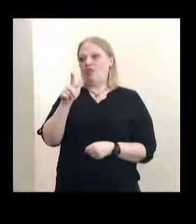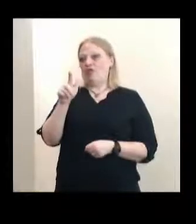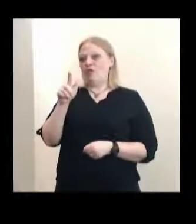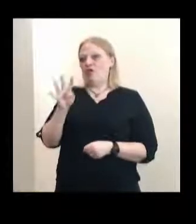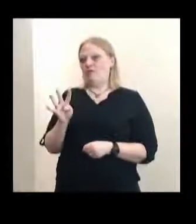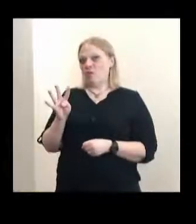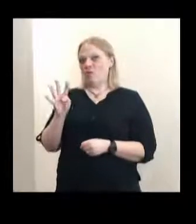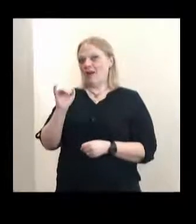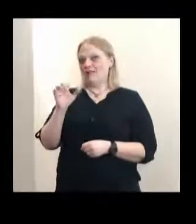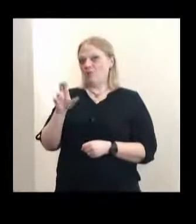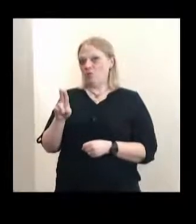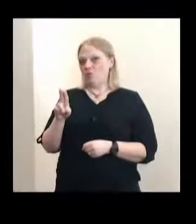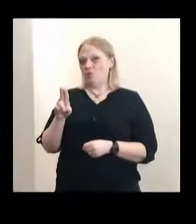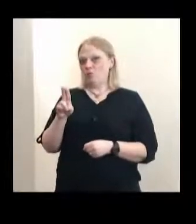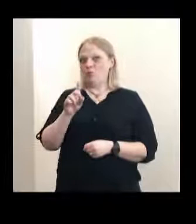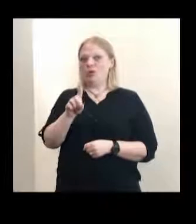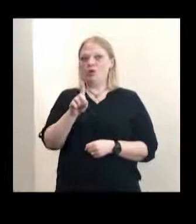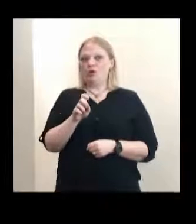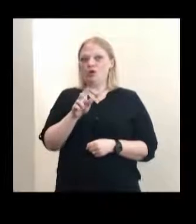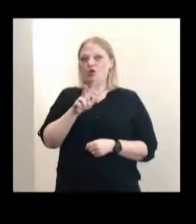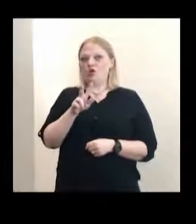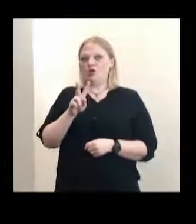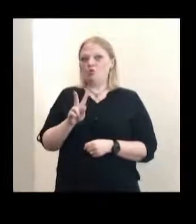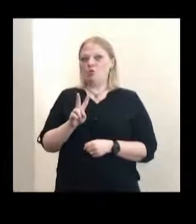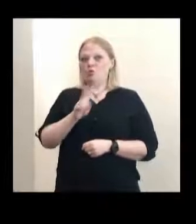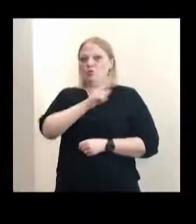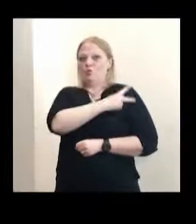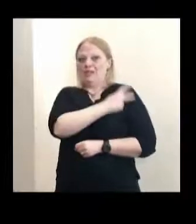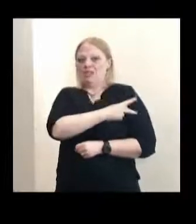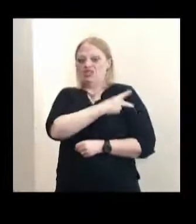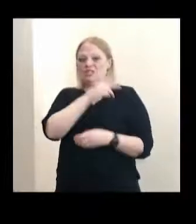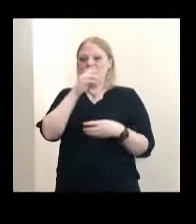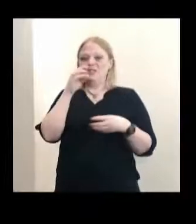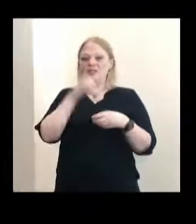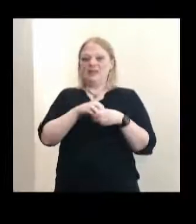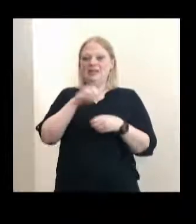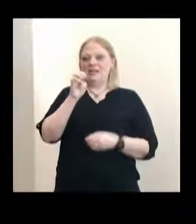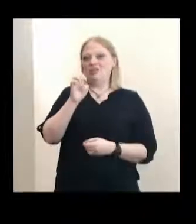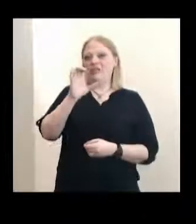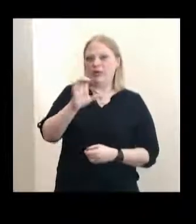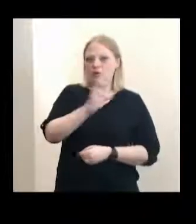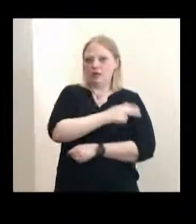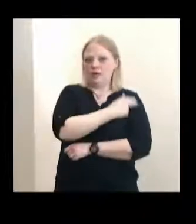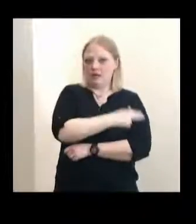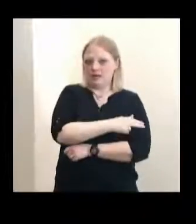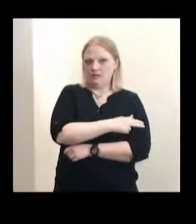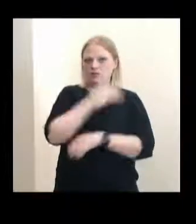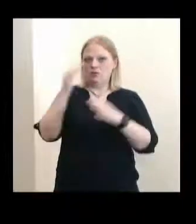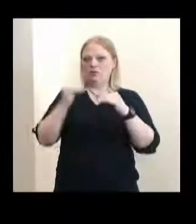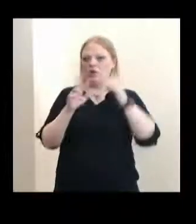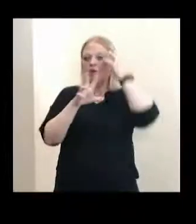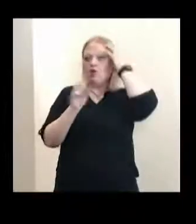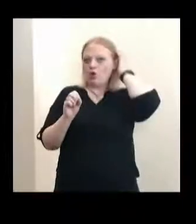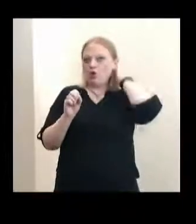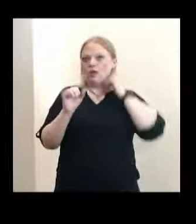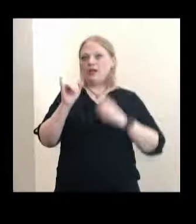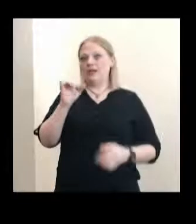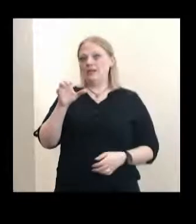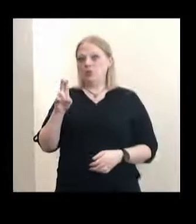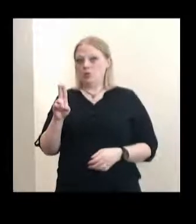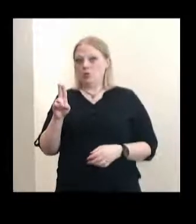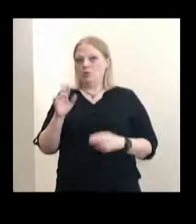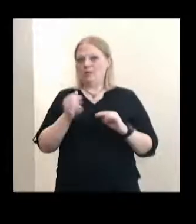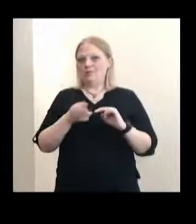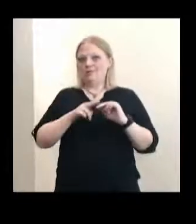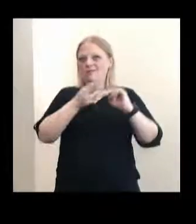them in the ICU. 132 patients of those were in Erie County hospitals, of which 30 were in the ICU. That was an uptick